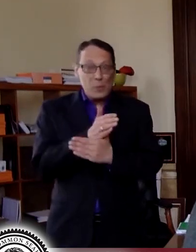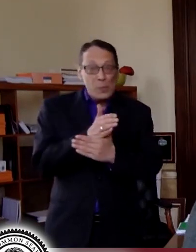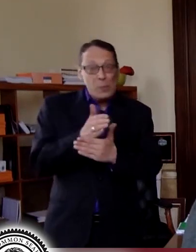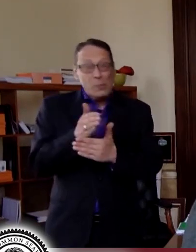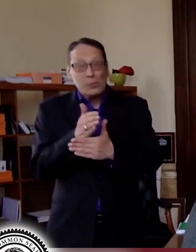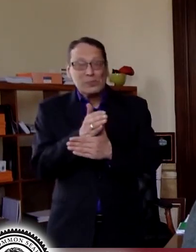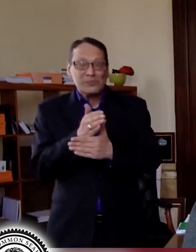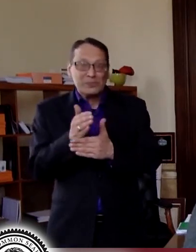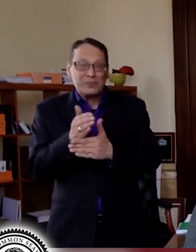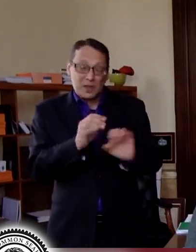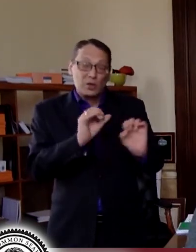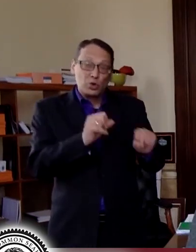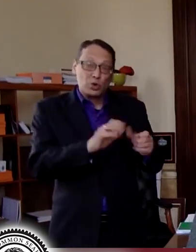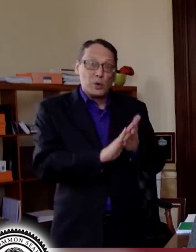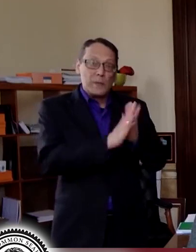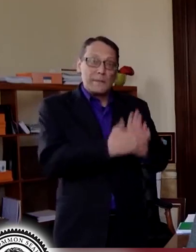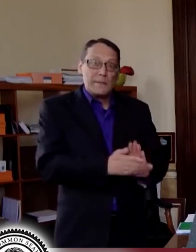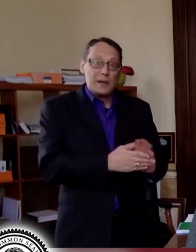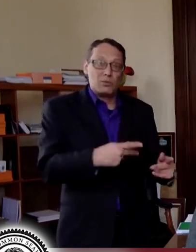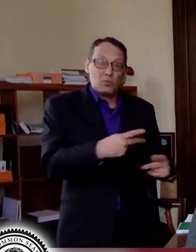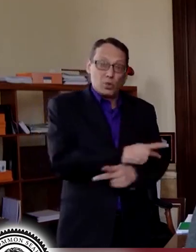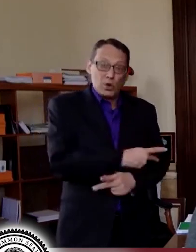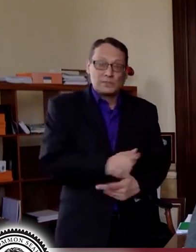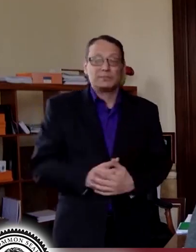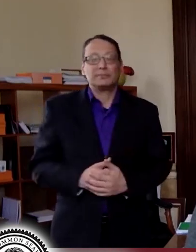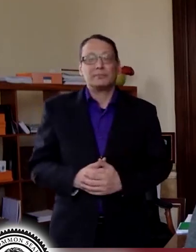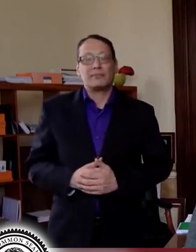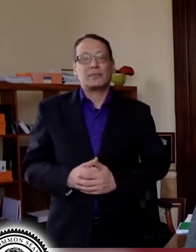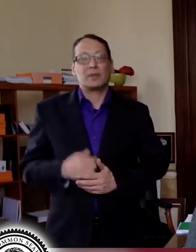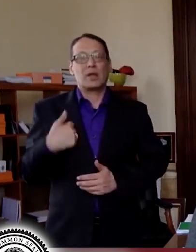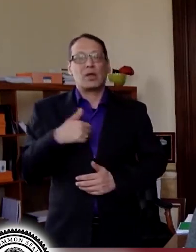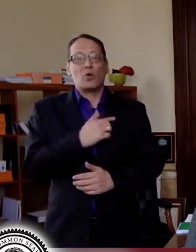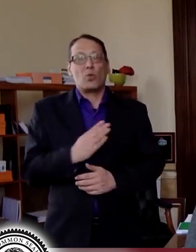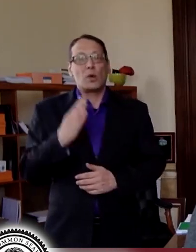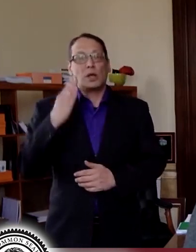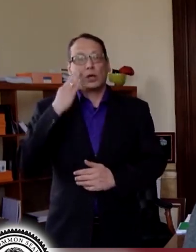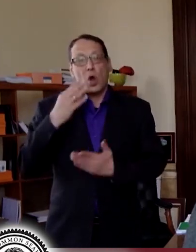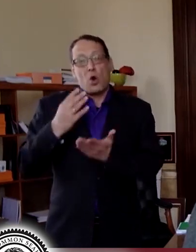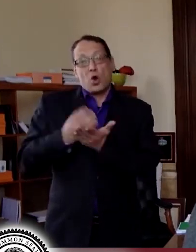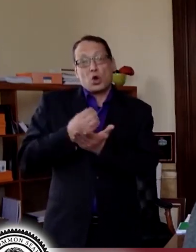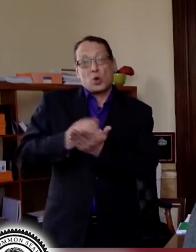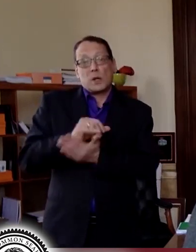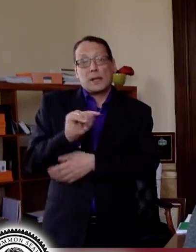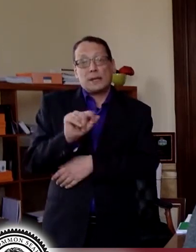road estimate. We know that the earnings tax and